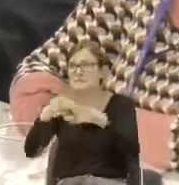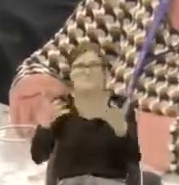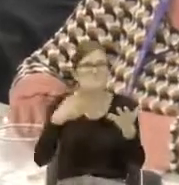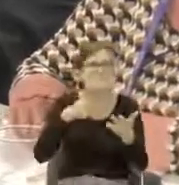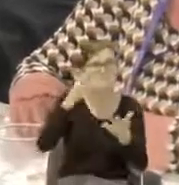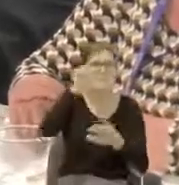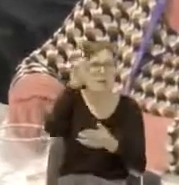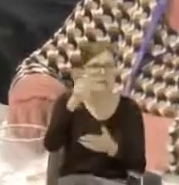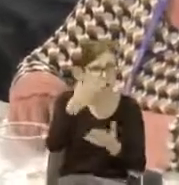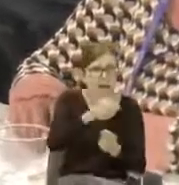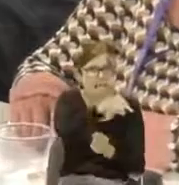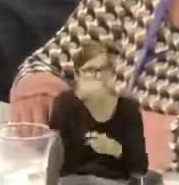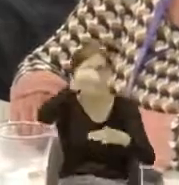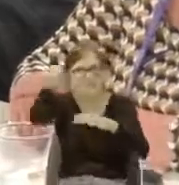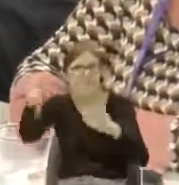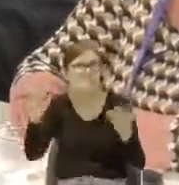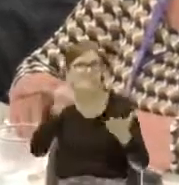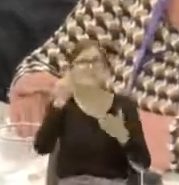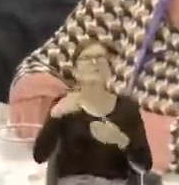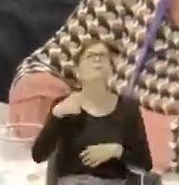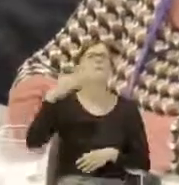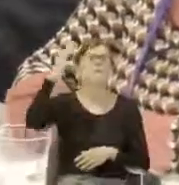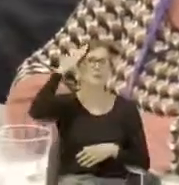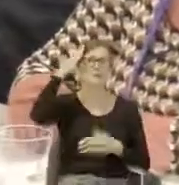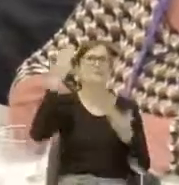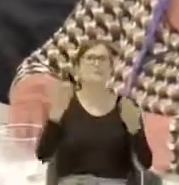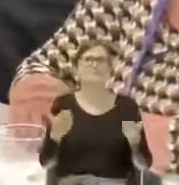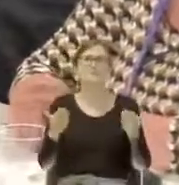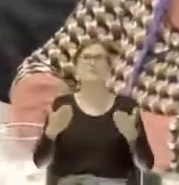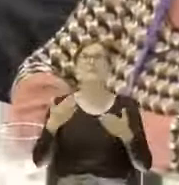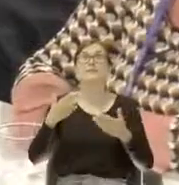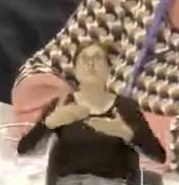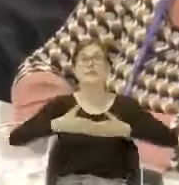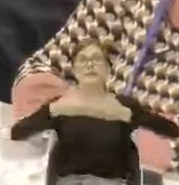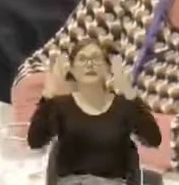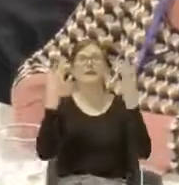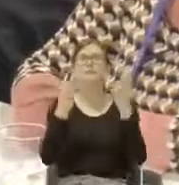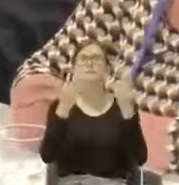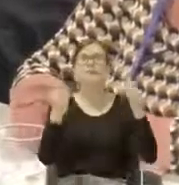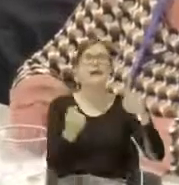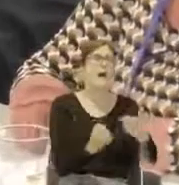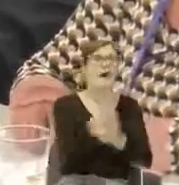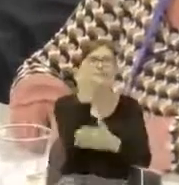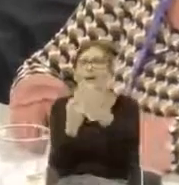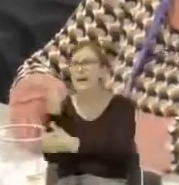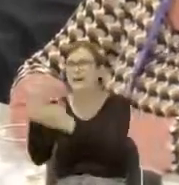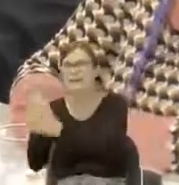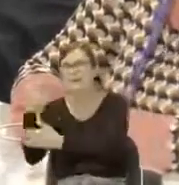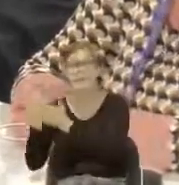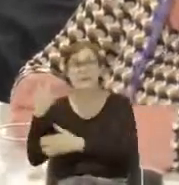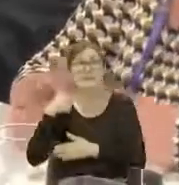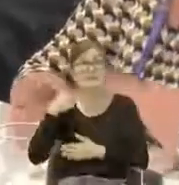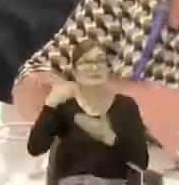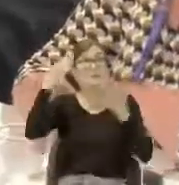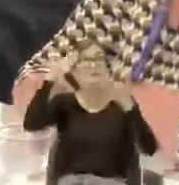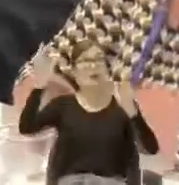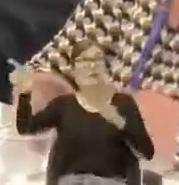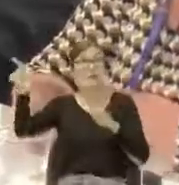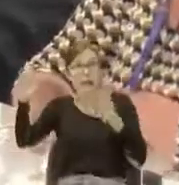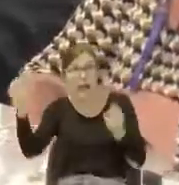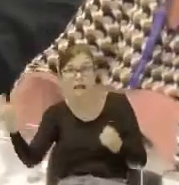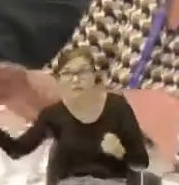happening today. And let me also extend my gratitude to Mayor Krupa and to the government of